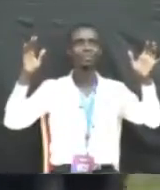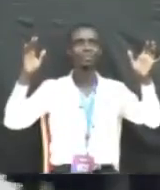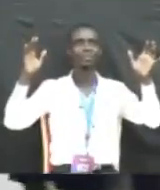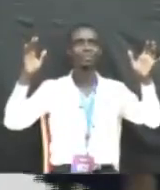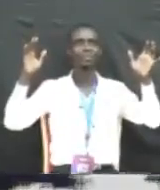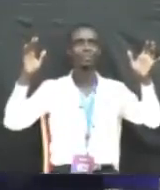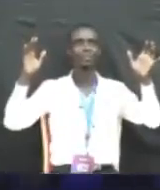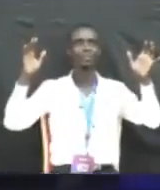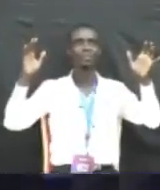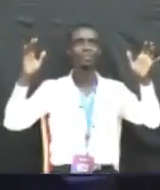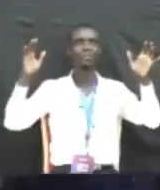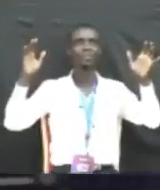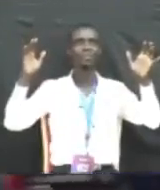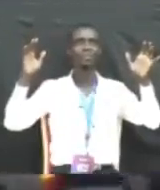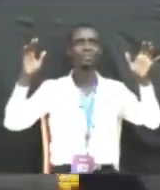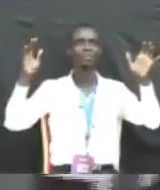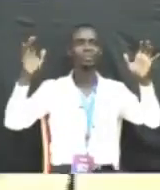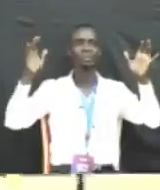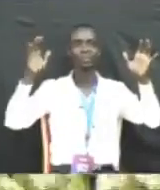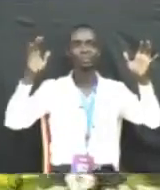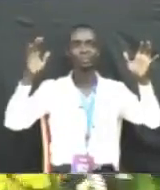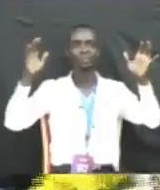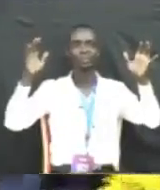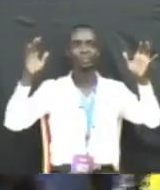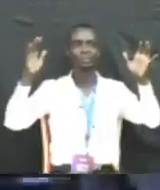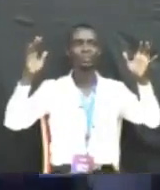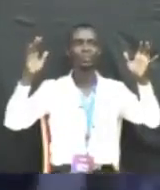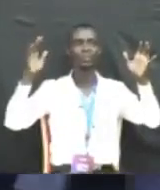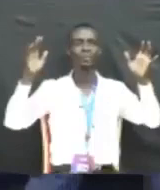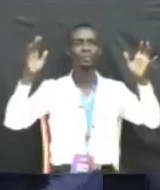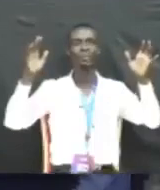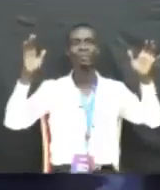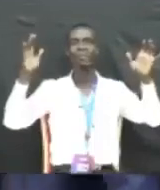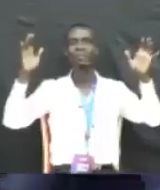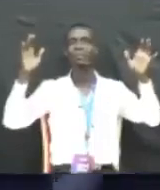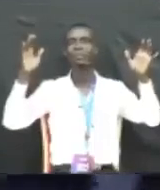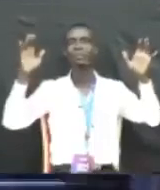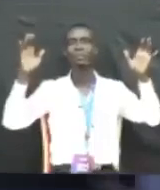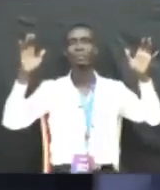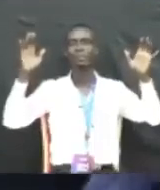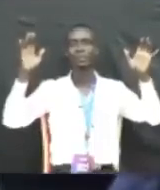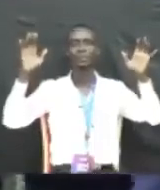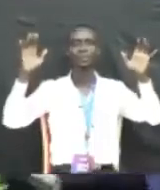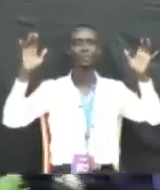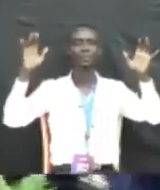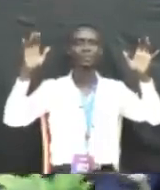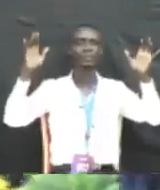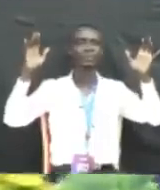Hey!